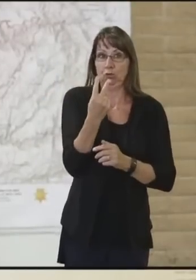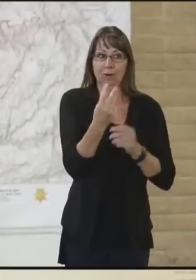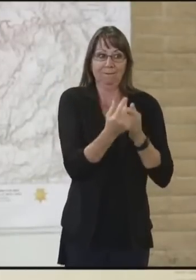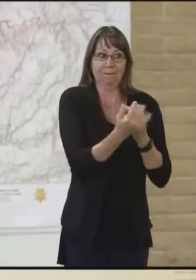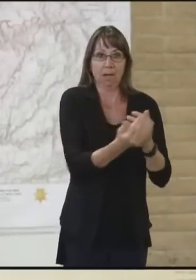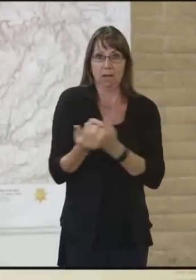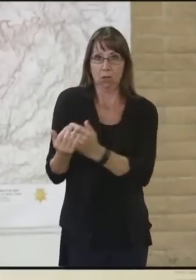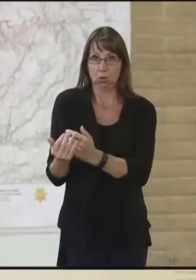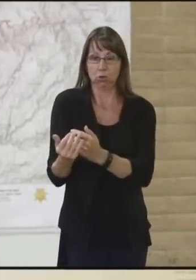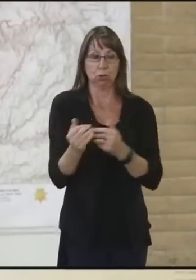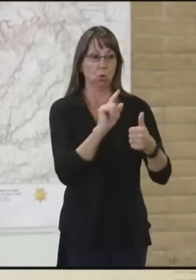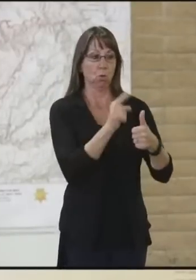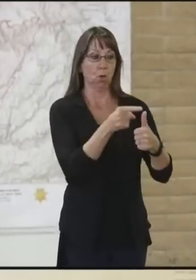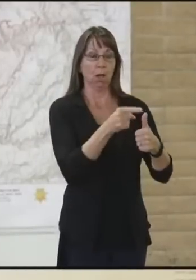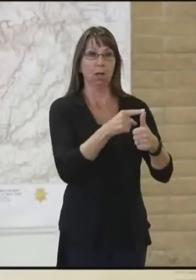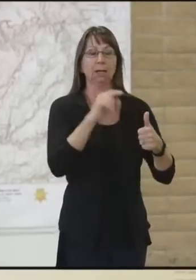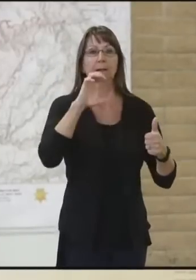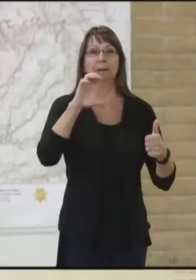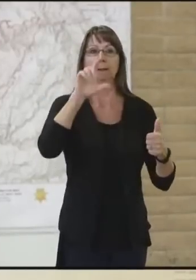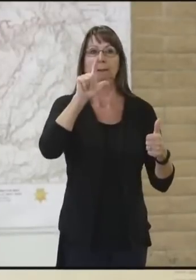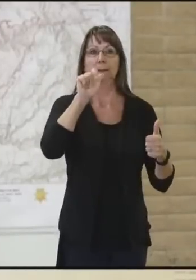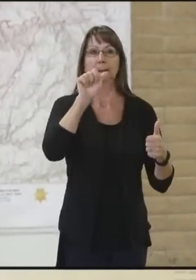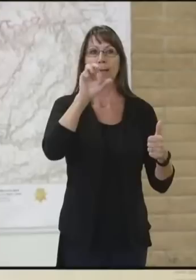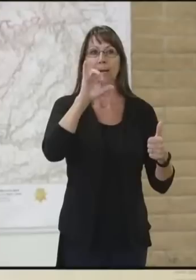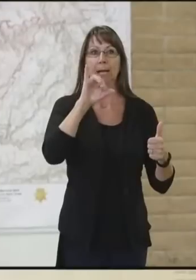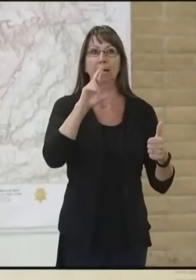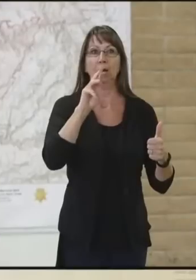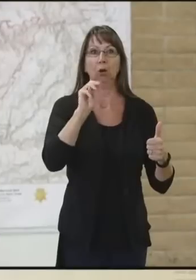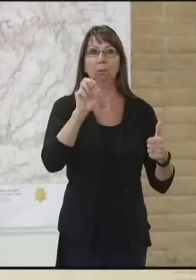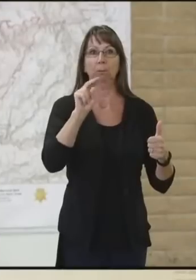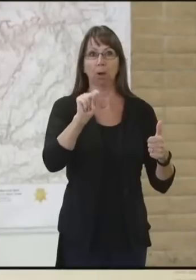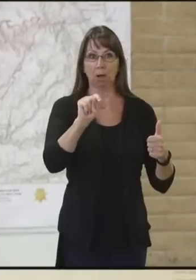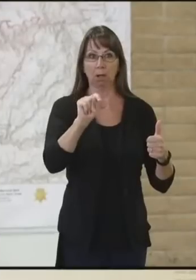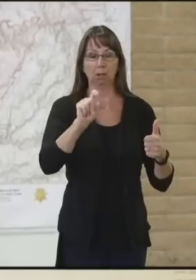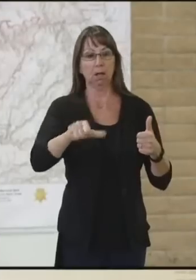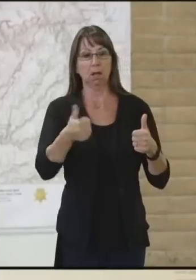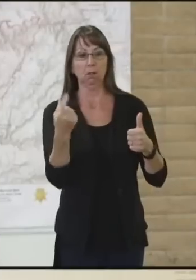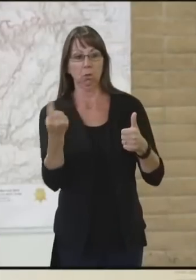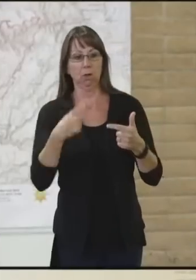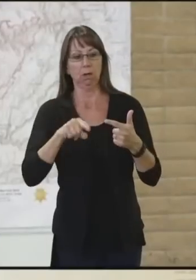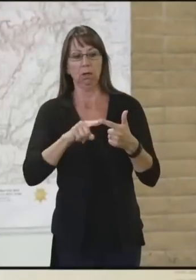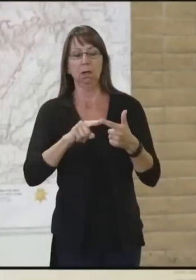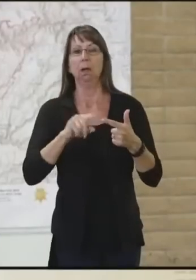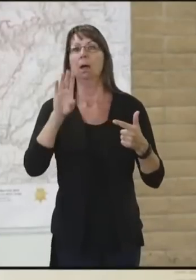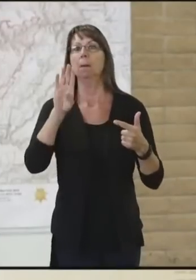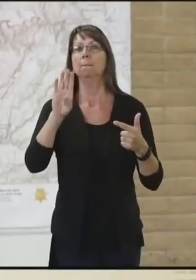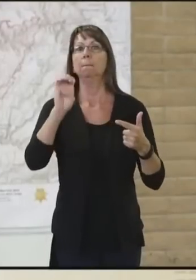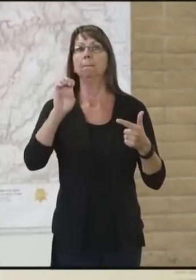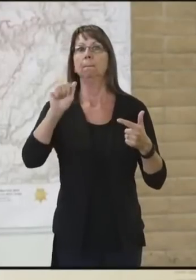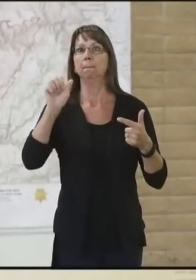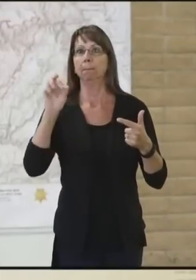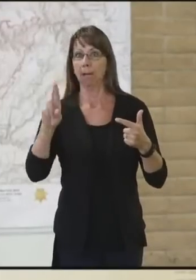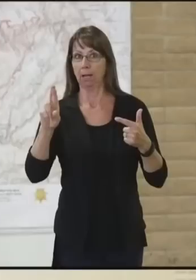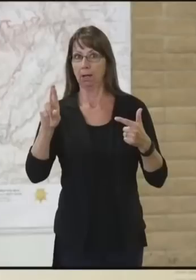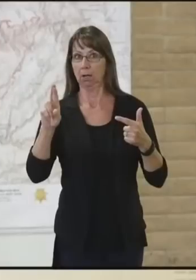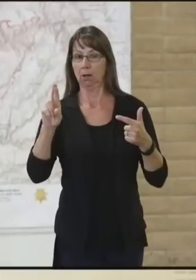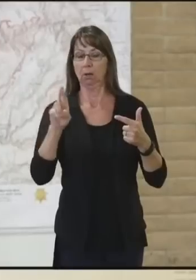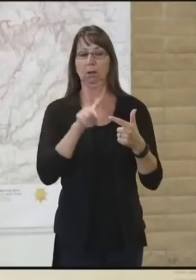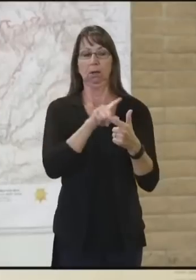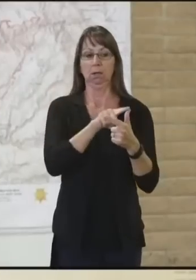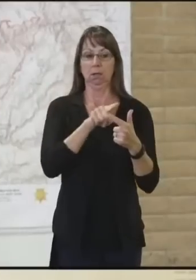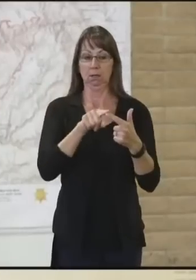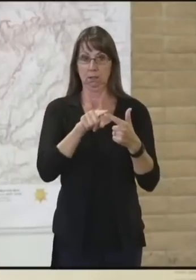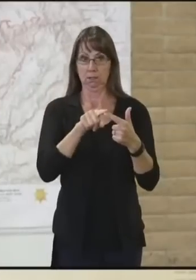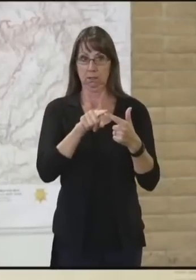Forest. One was called the Claremont Fire. One was called the Bear Fire. When